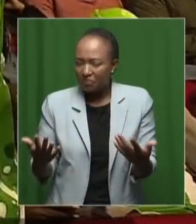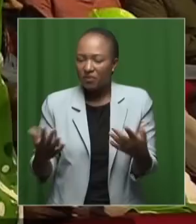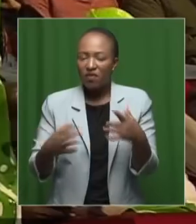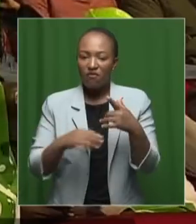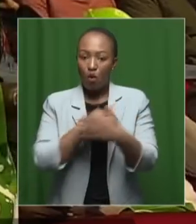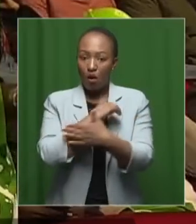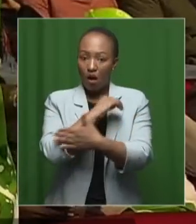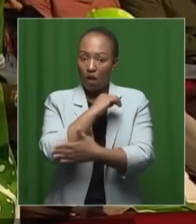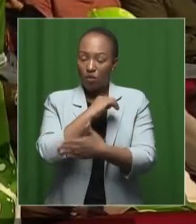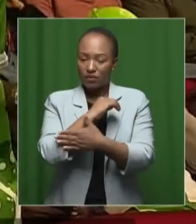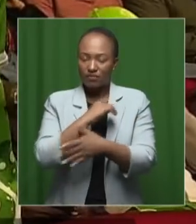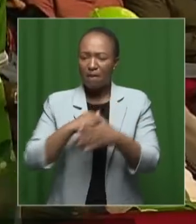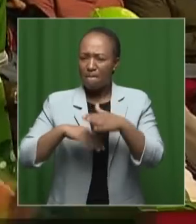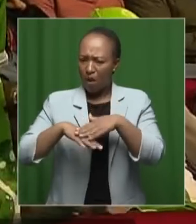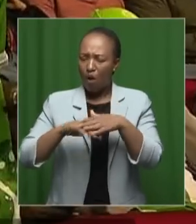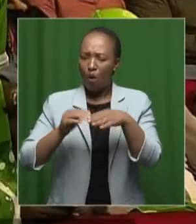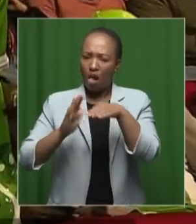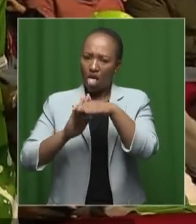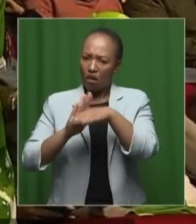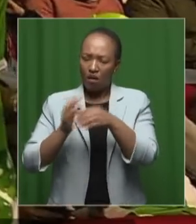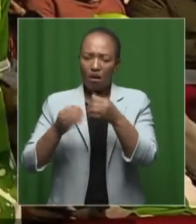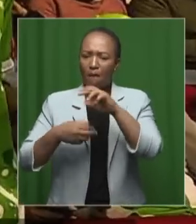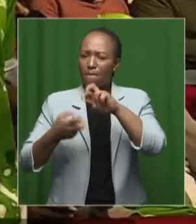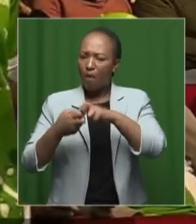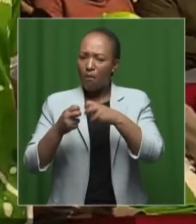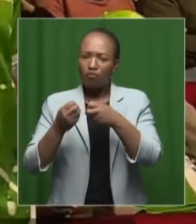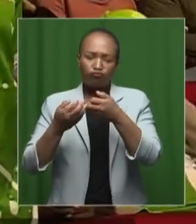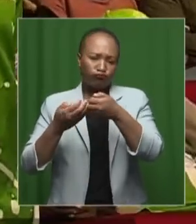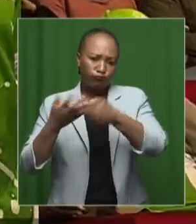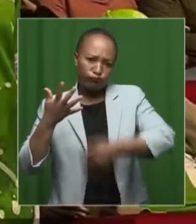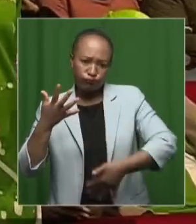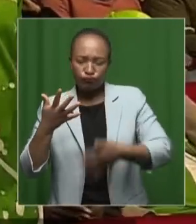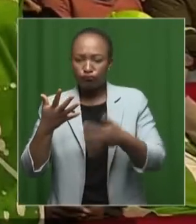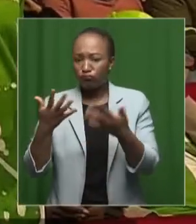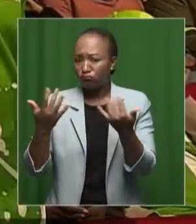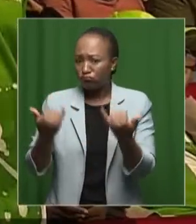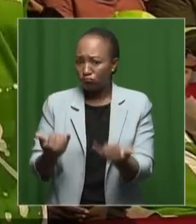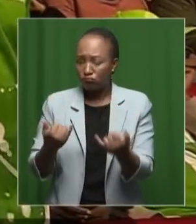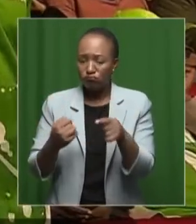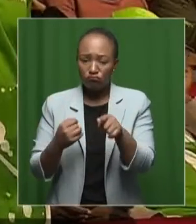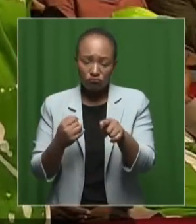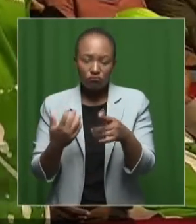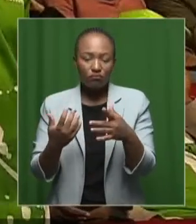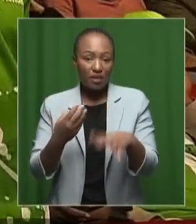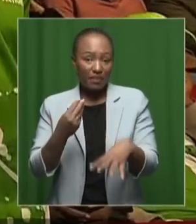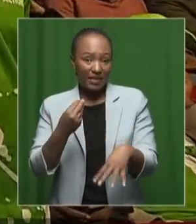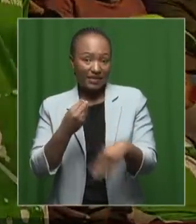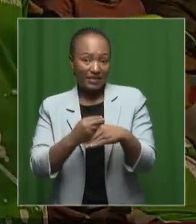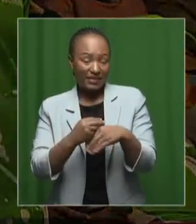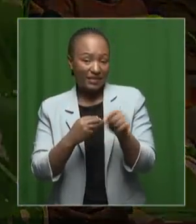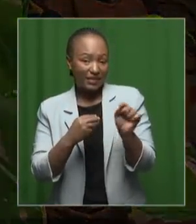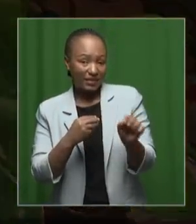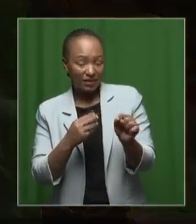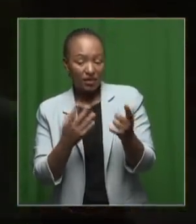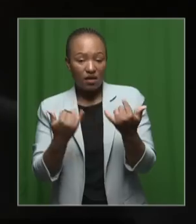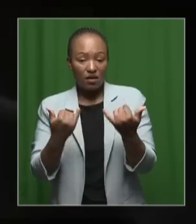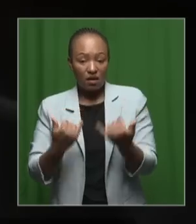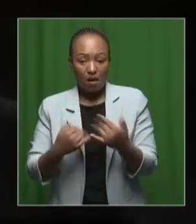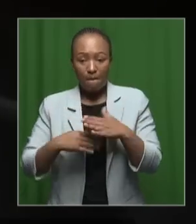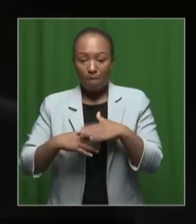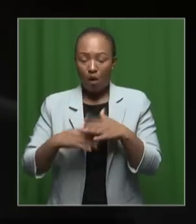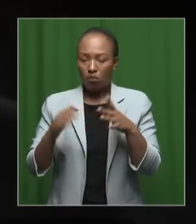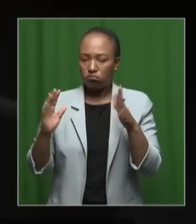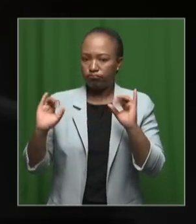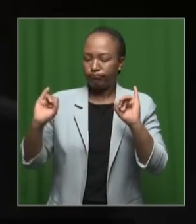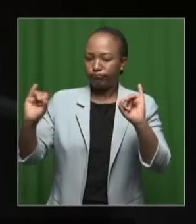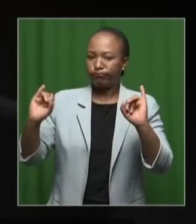this country? The list goes on. Do those effects or those conditions add to the animus or the